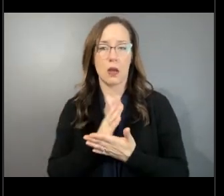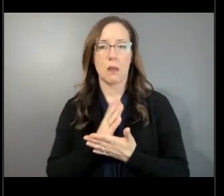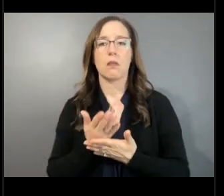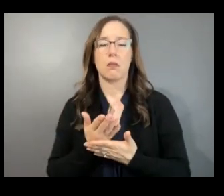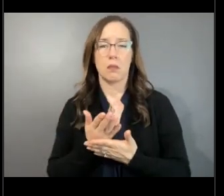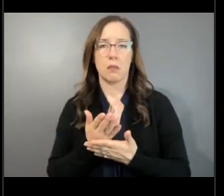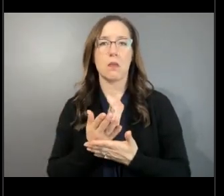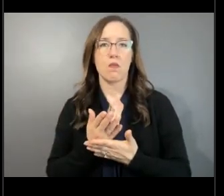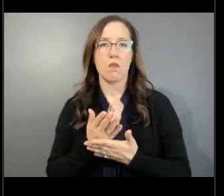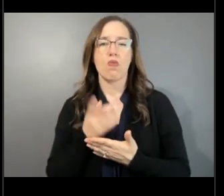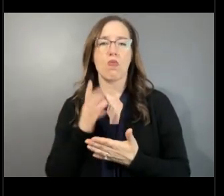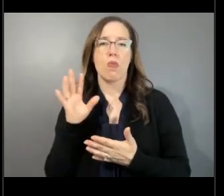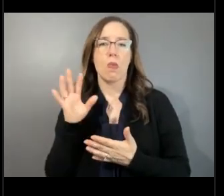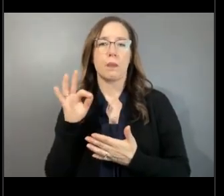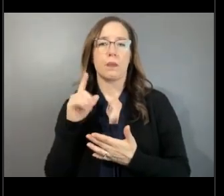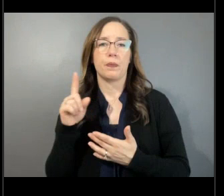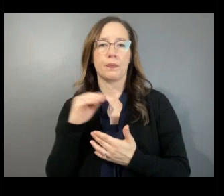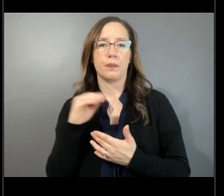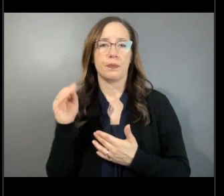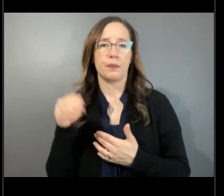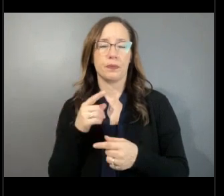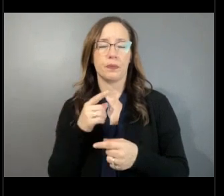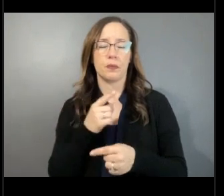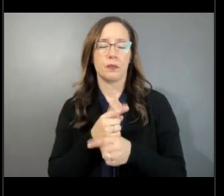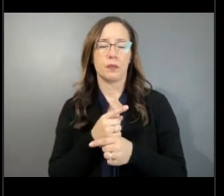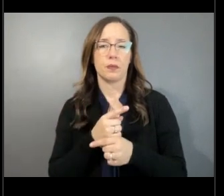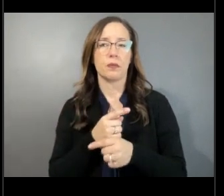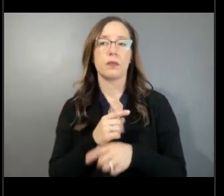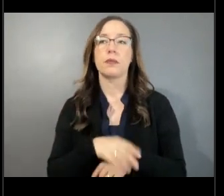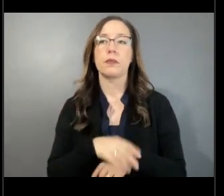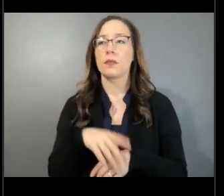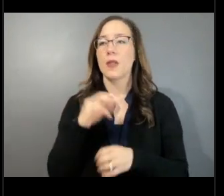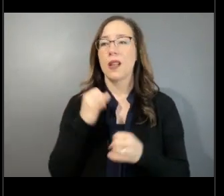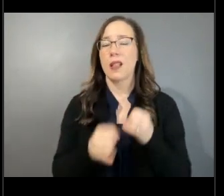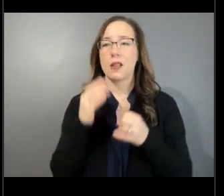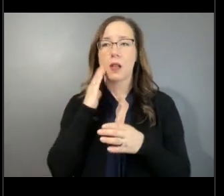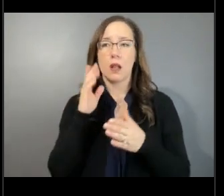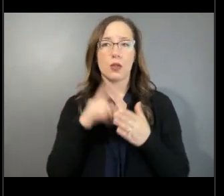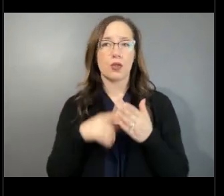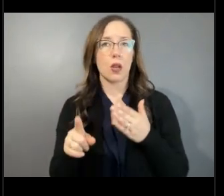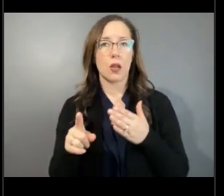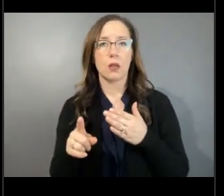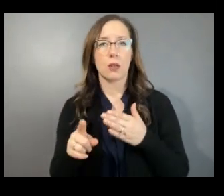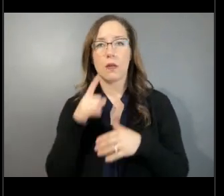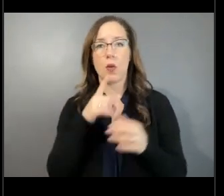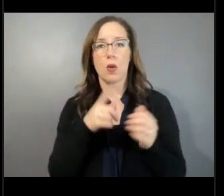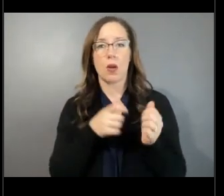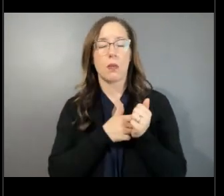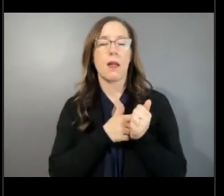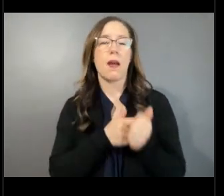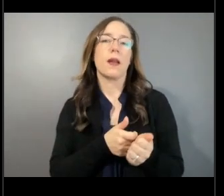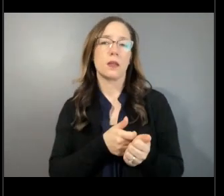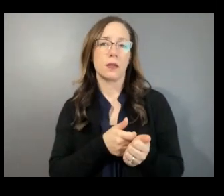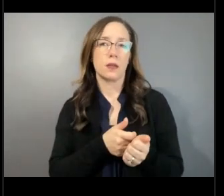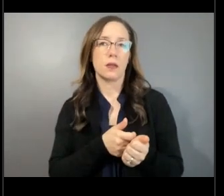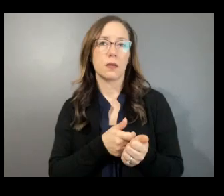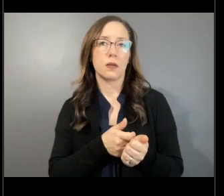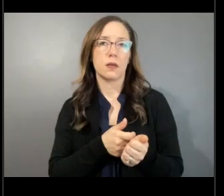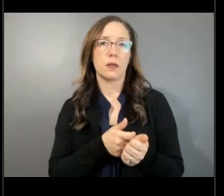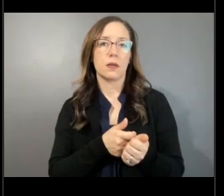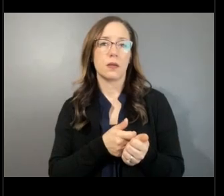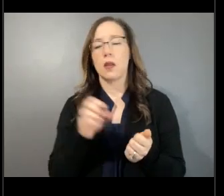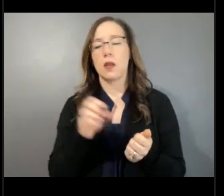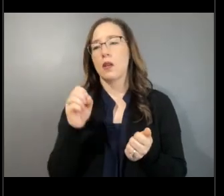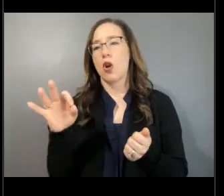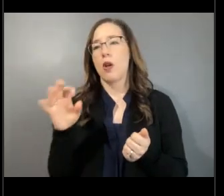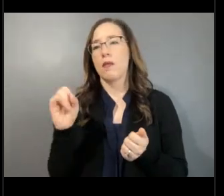correct. And then finally, our last knowledge check. For compliance, an offset